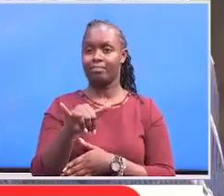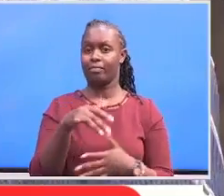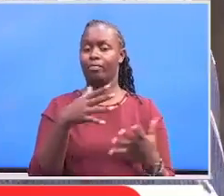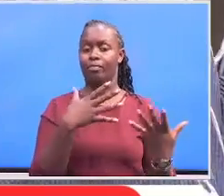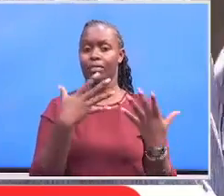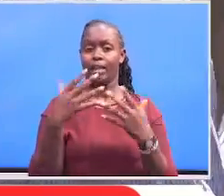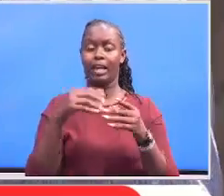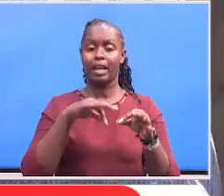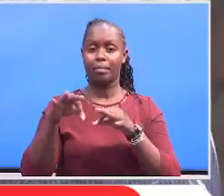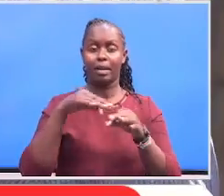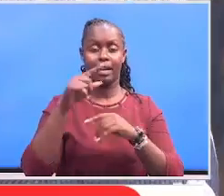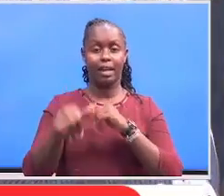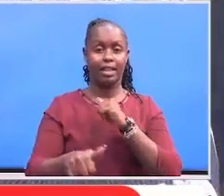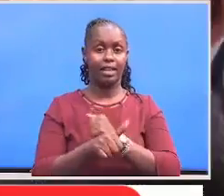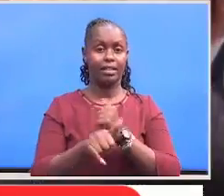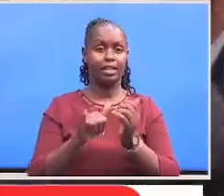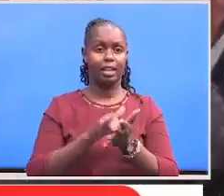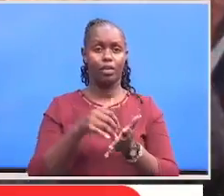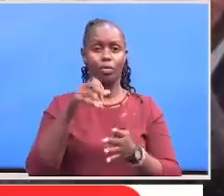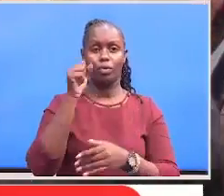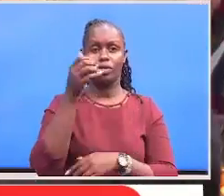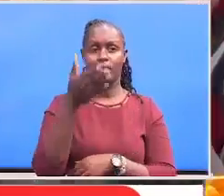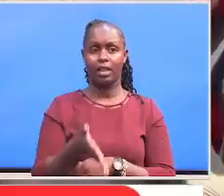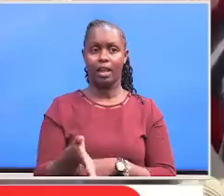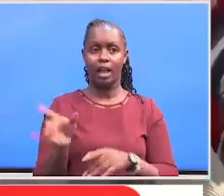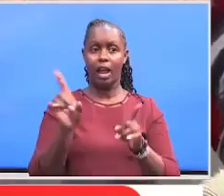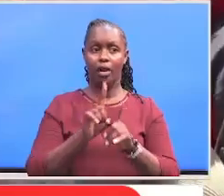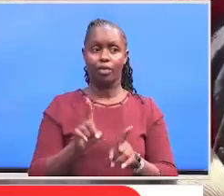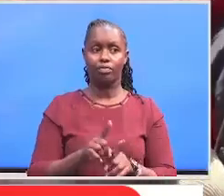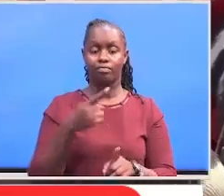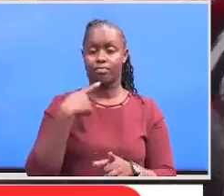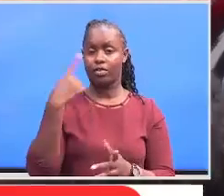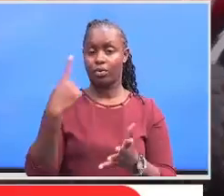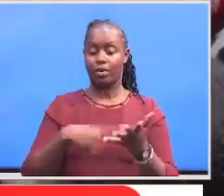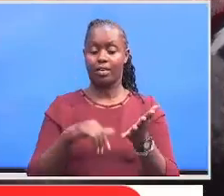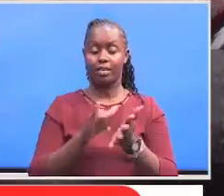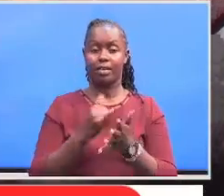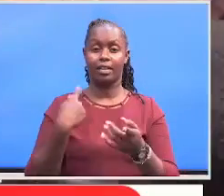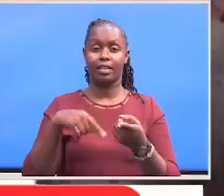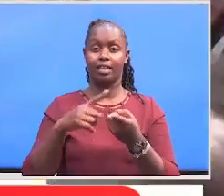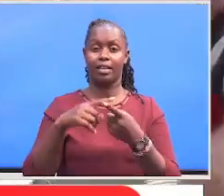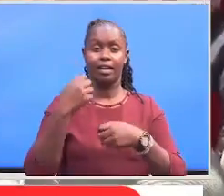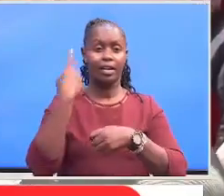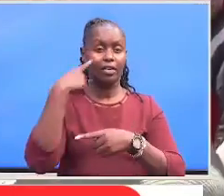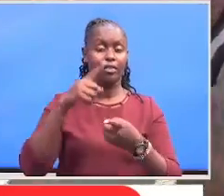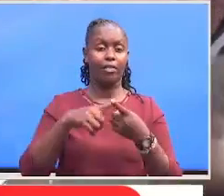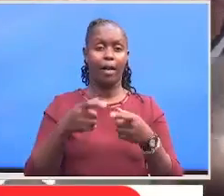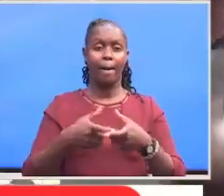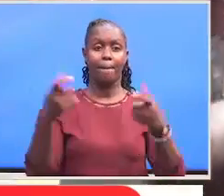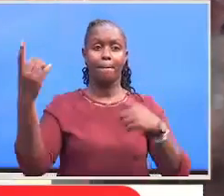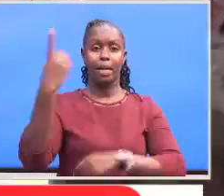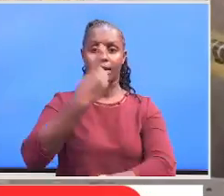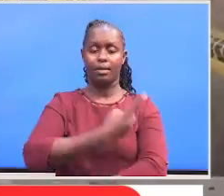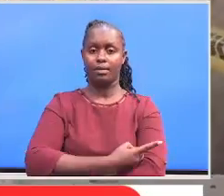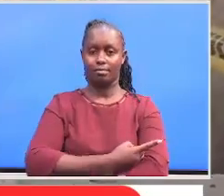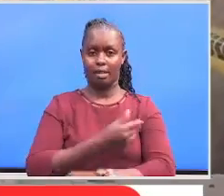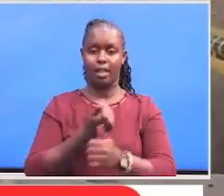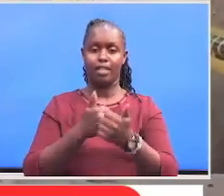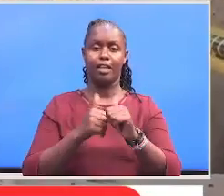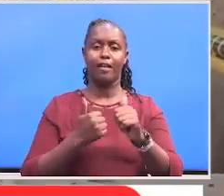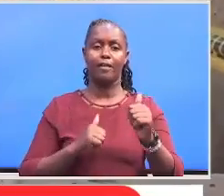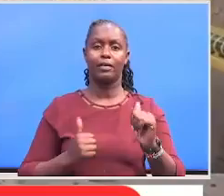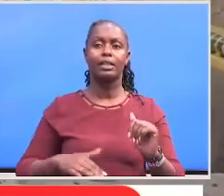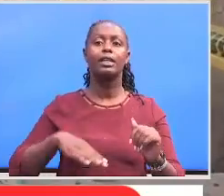of the danger that awaited them, revealing that the bride, who was ready and set for her big day, escaped death by a